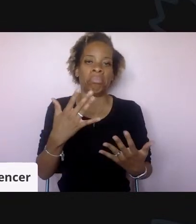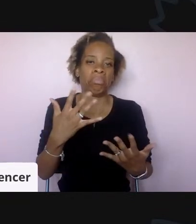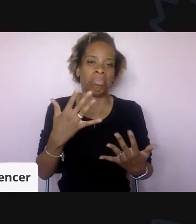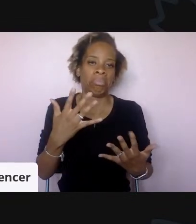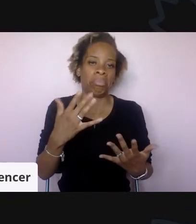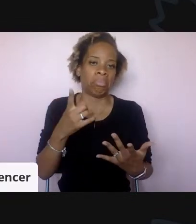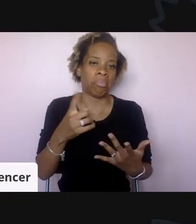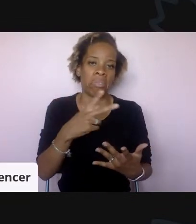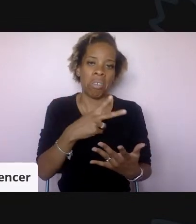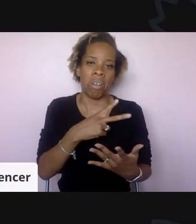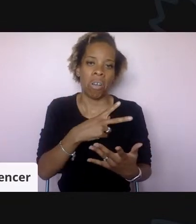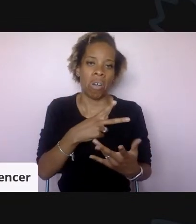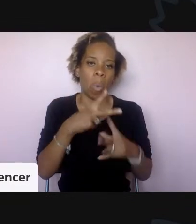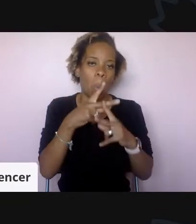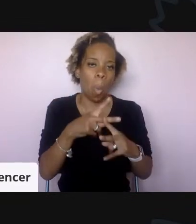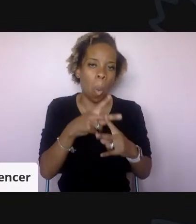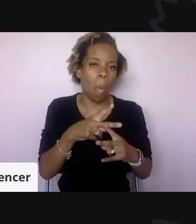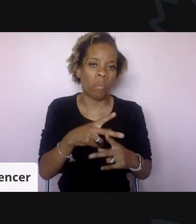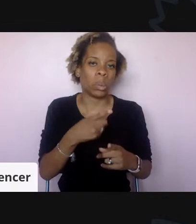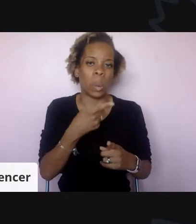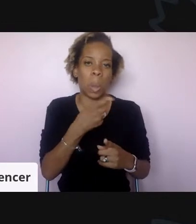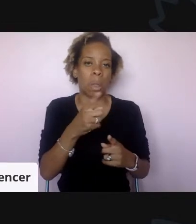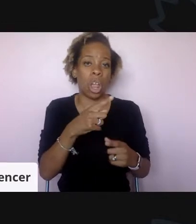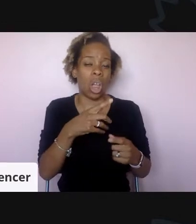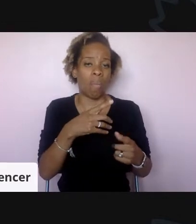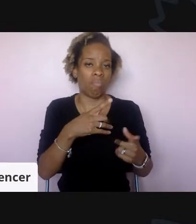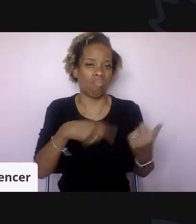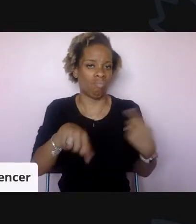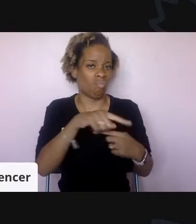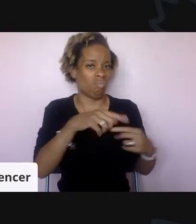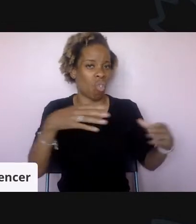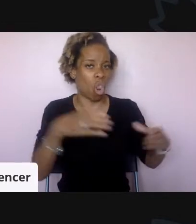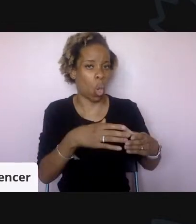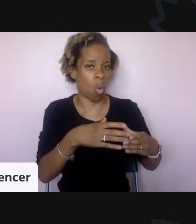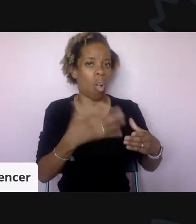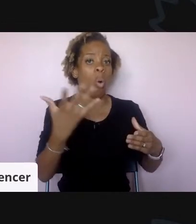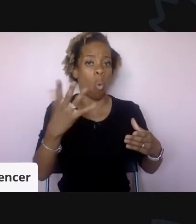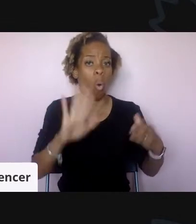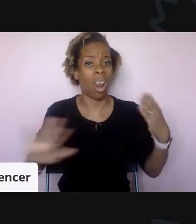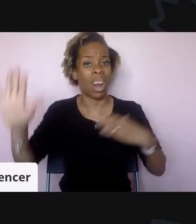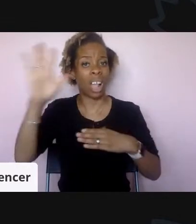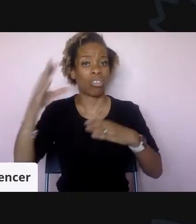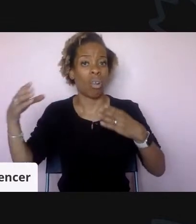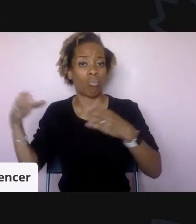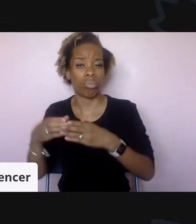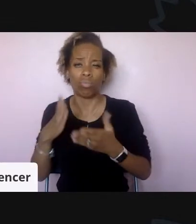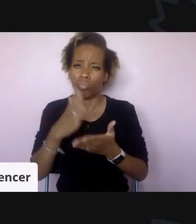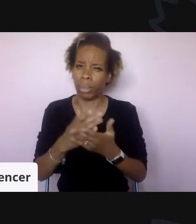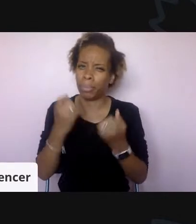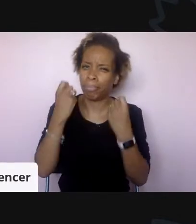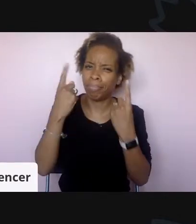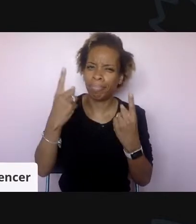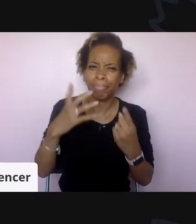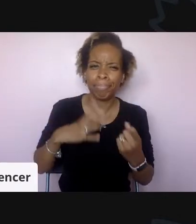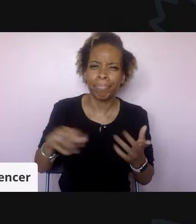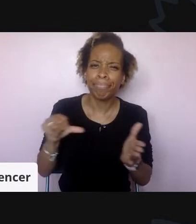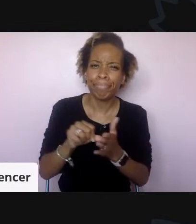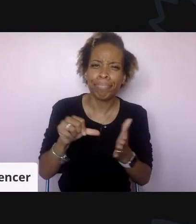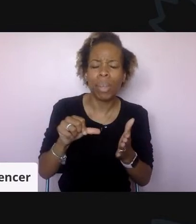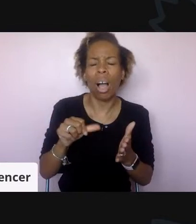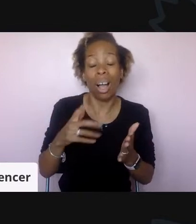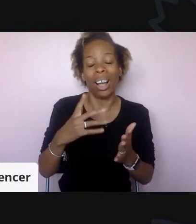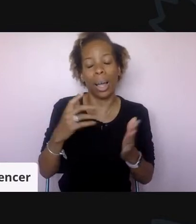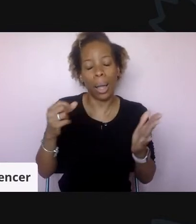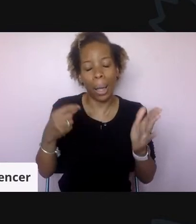an officer within a local branch or a national branch, is important. Understanding that being comfortable